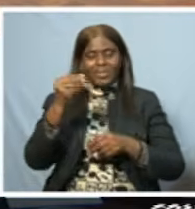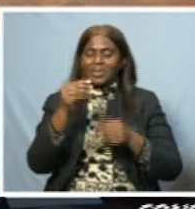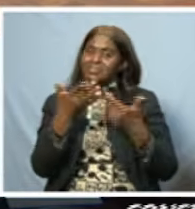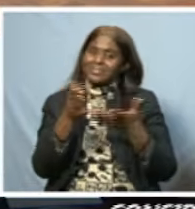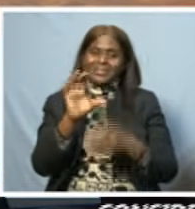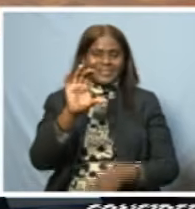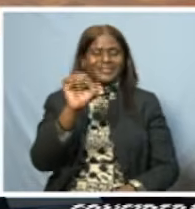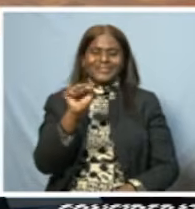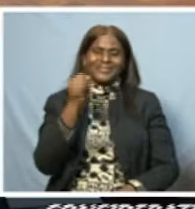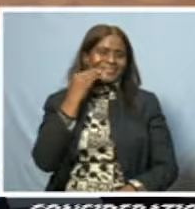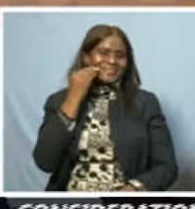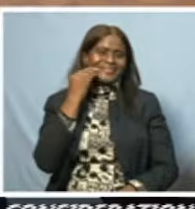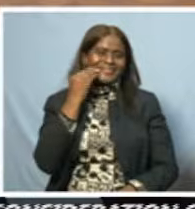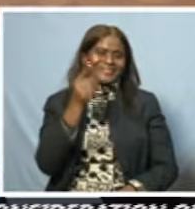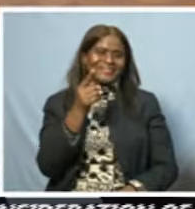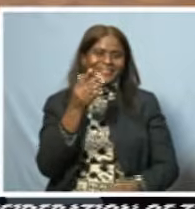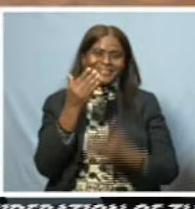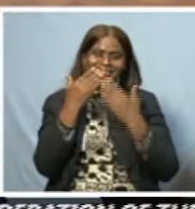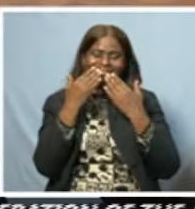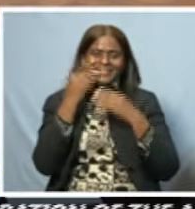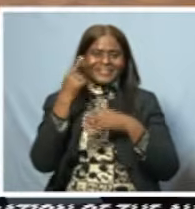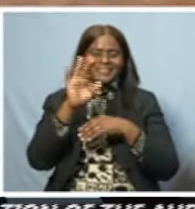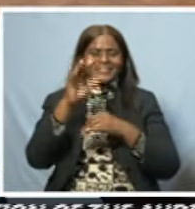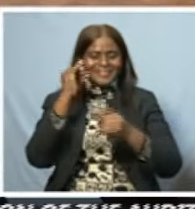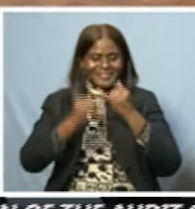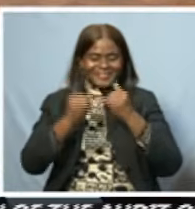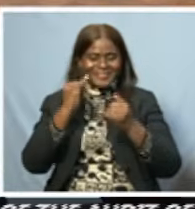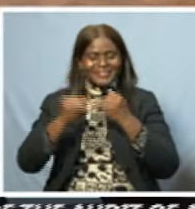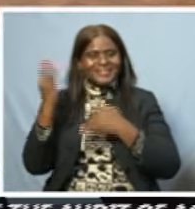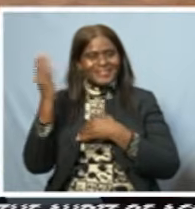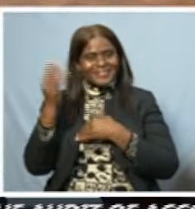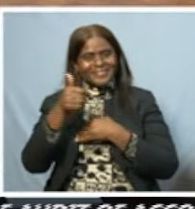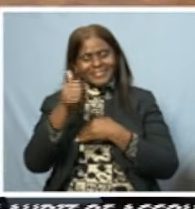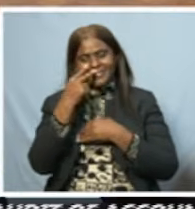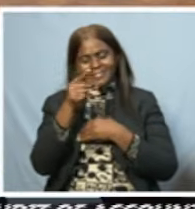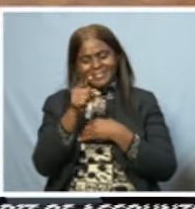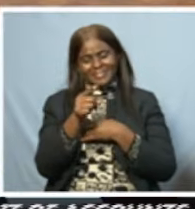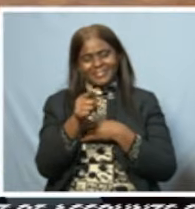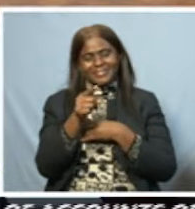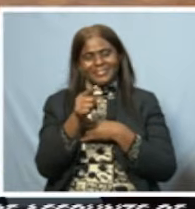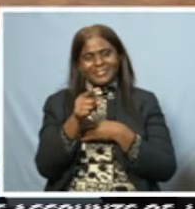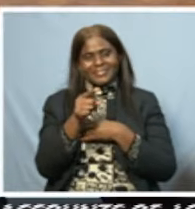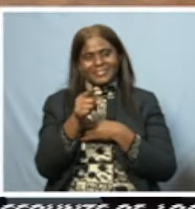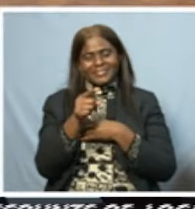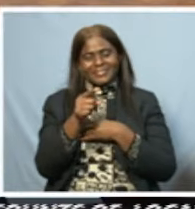Anyways, we thank you for your concluding remarks. You see, this